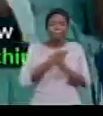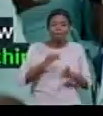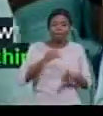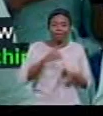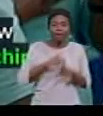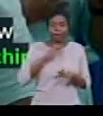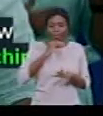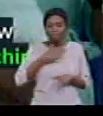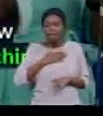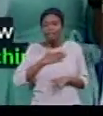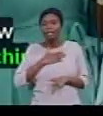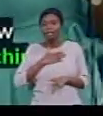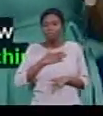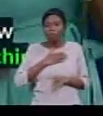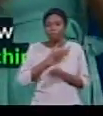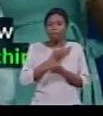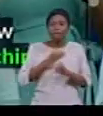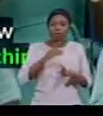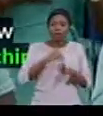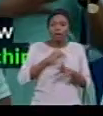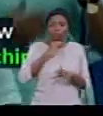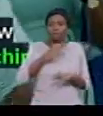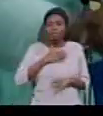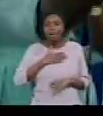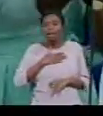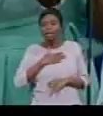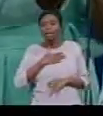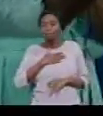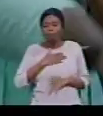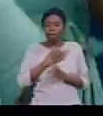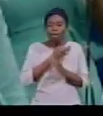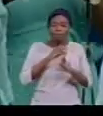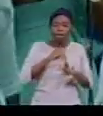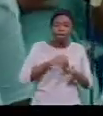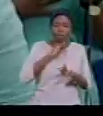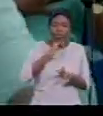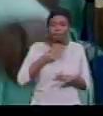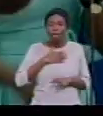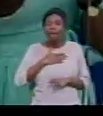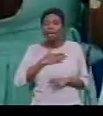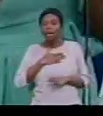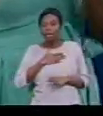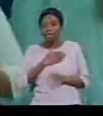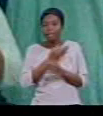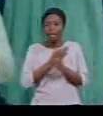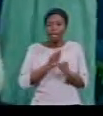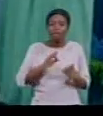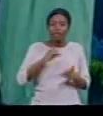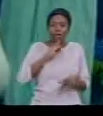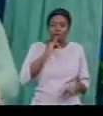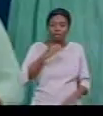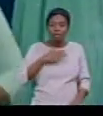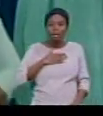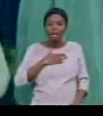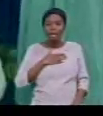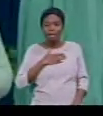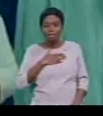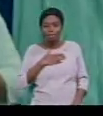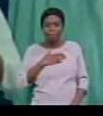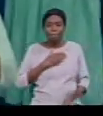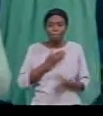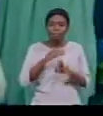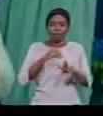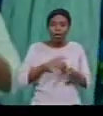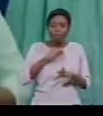yours. Freedom is yours. Freedom is yours. Freedom is yours. Freedom is